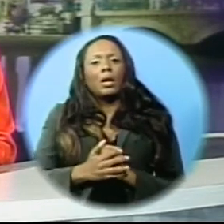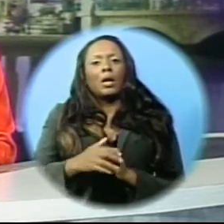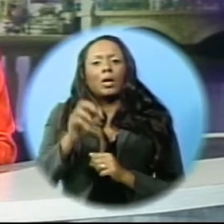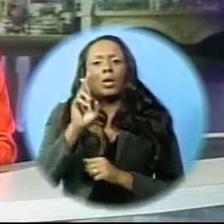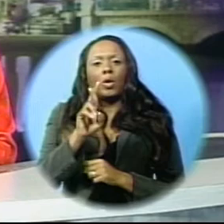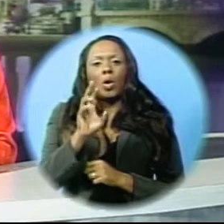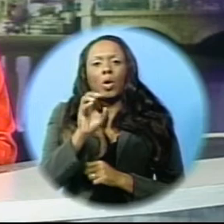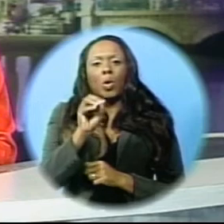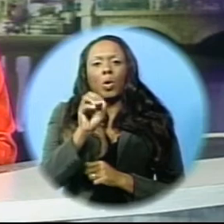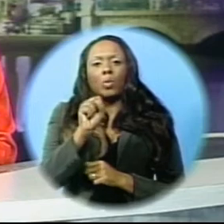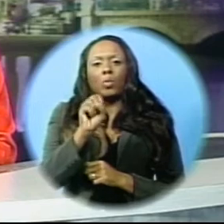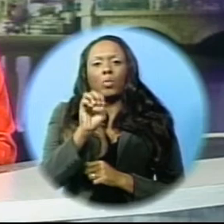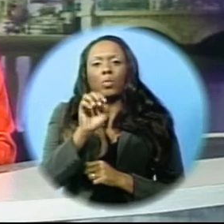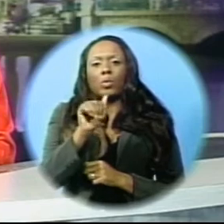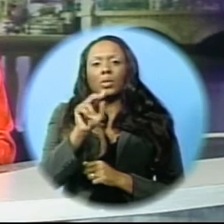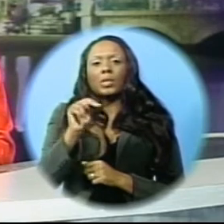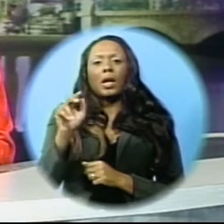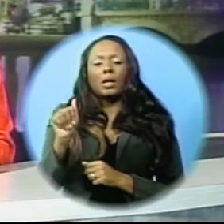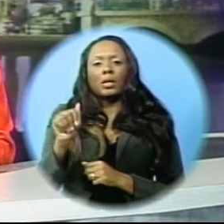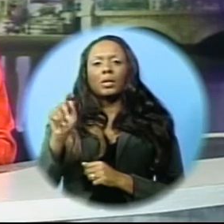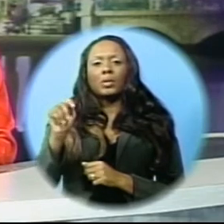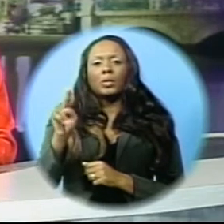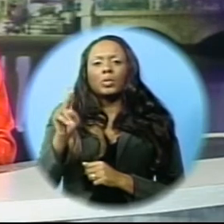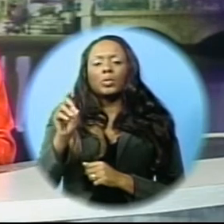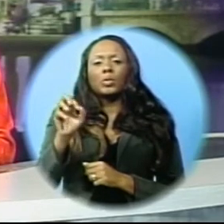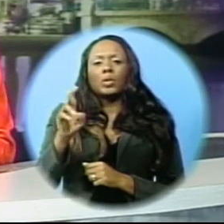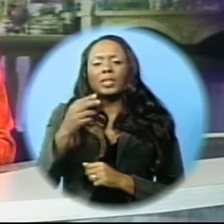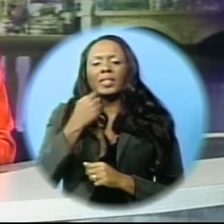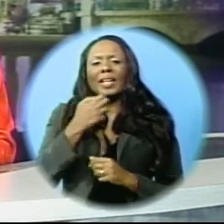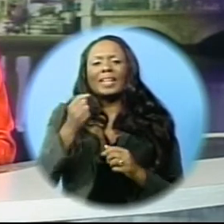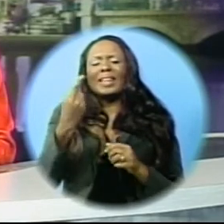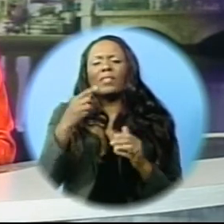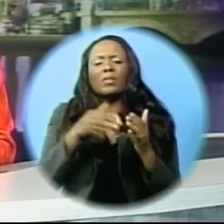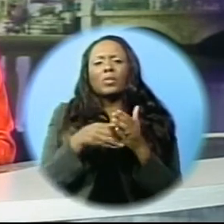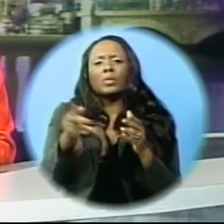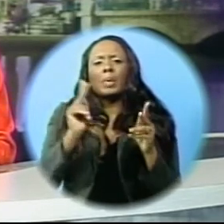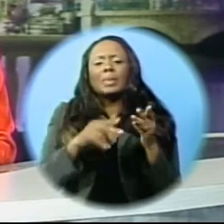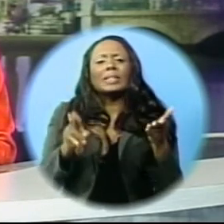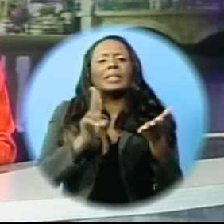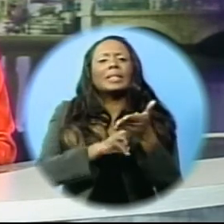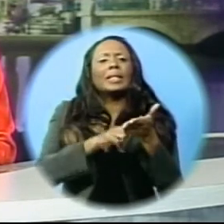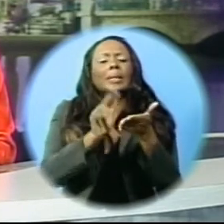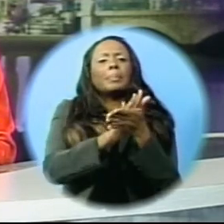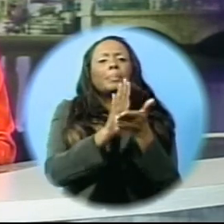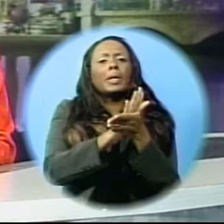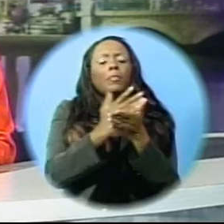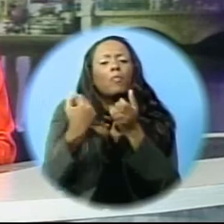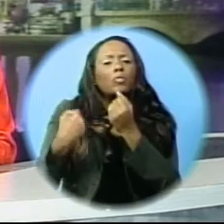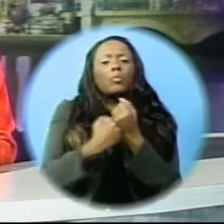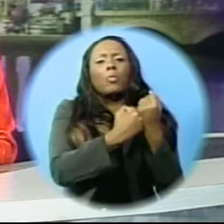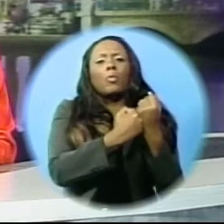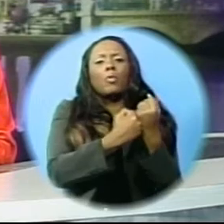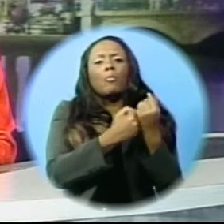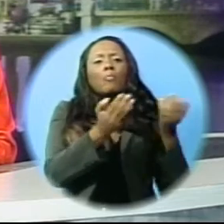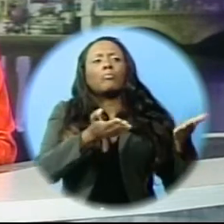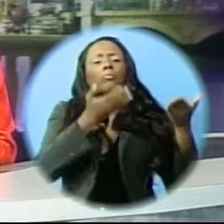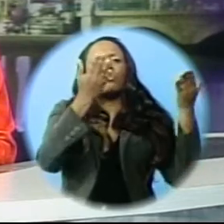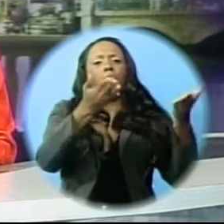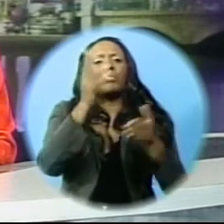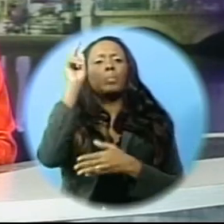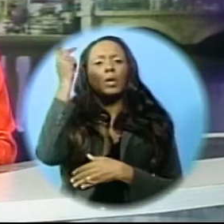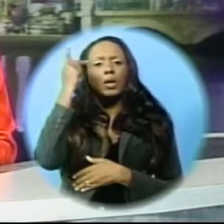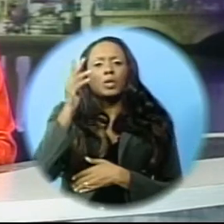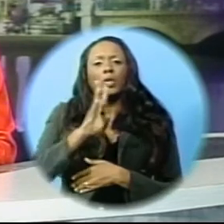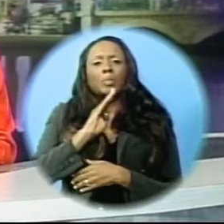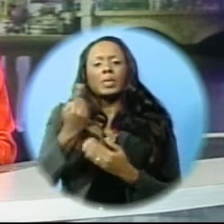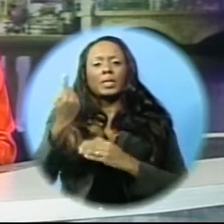Rosanna Tudor, is pleased with the response so far and says they will be taking the petition to higher authorities. She was speaking to the